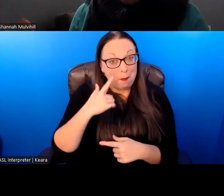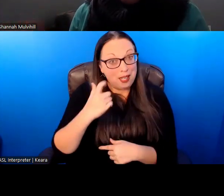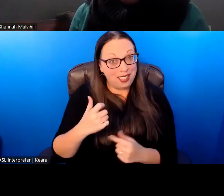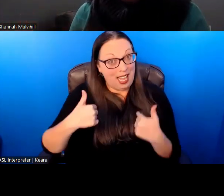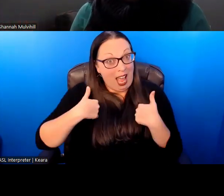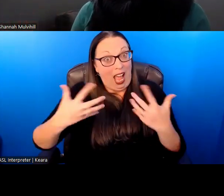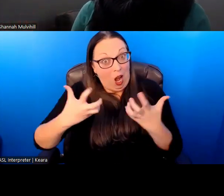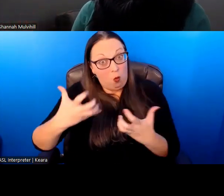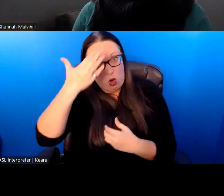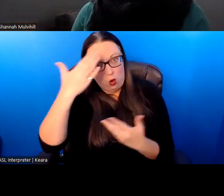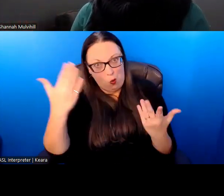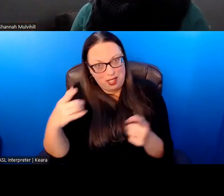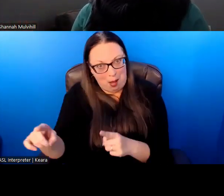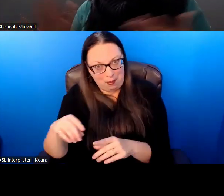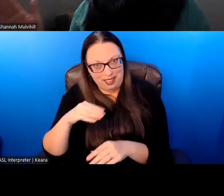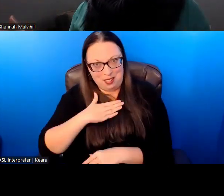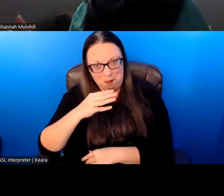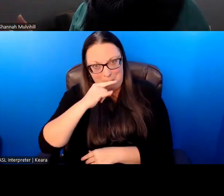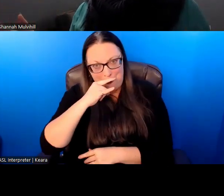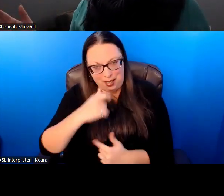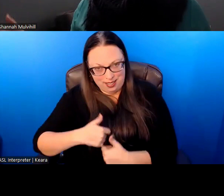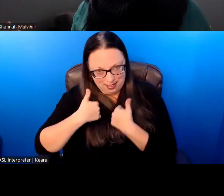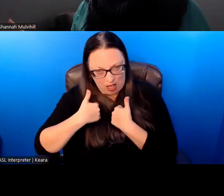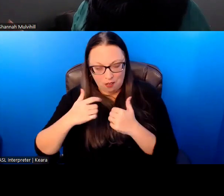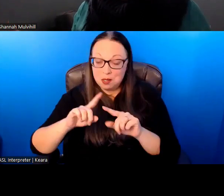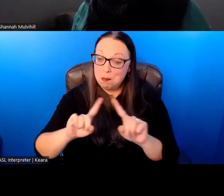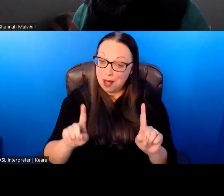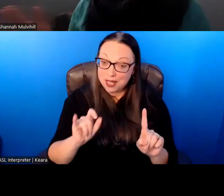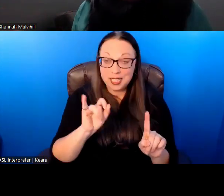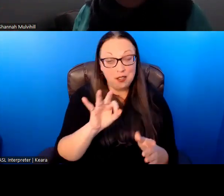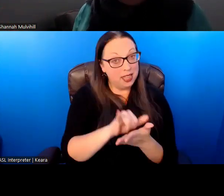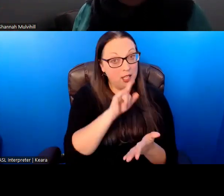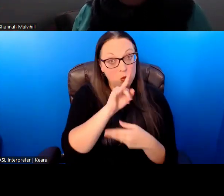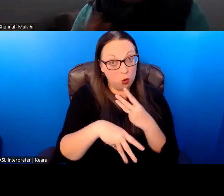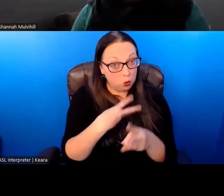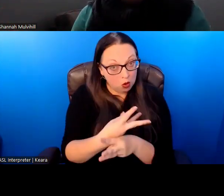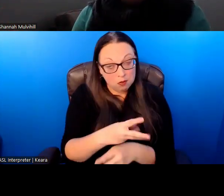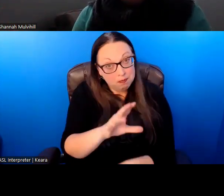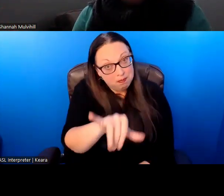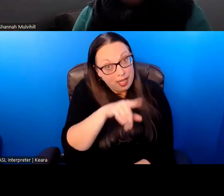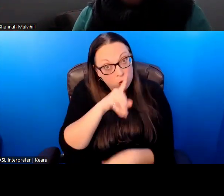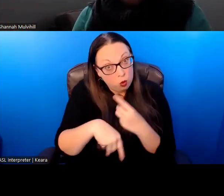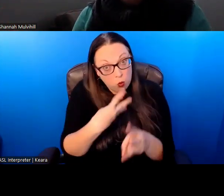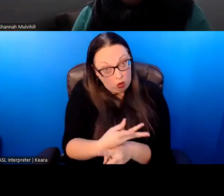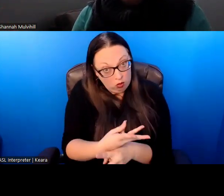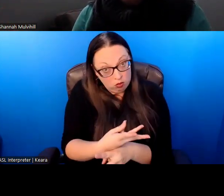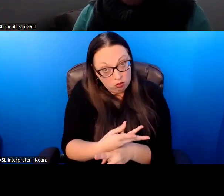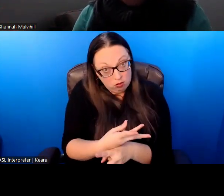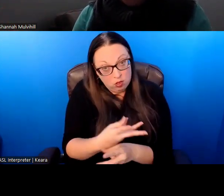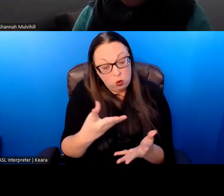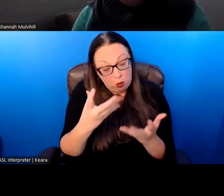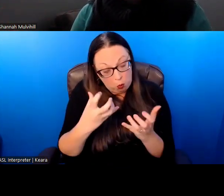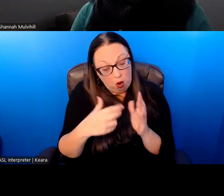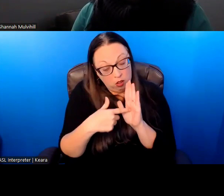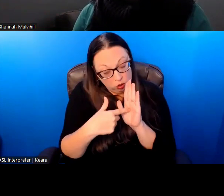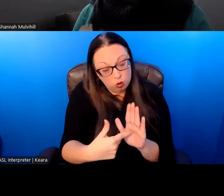happening in my kids' lives. That being said, if that's reality, that's reality. And we wanted to make sure that we were